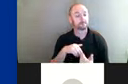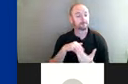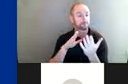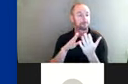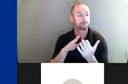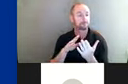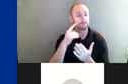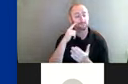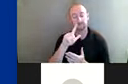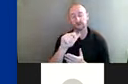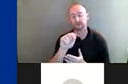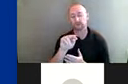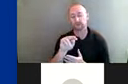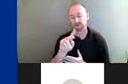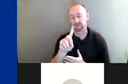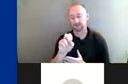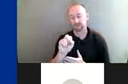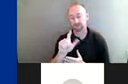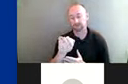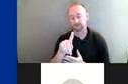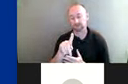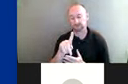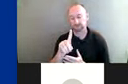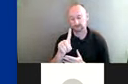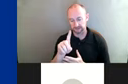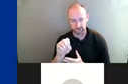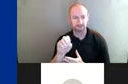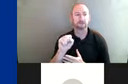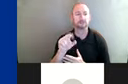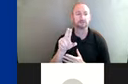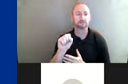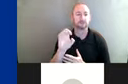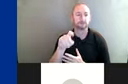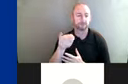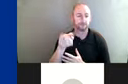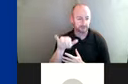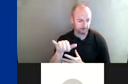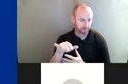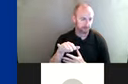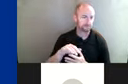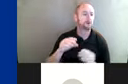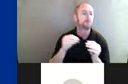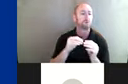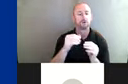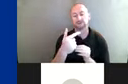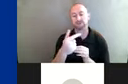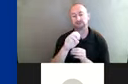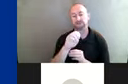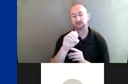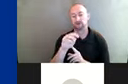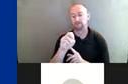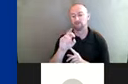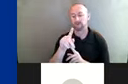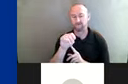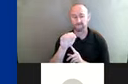landslide susceptibility was a geomorphic-based statistical method. And I'll say that there's many ways to